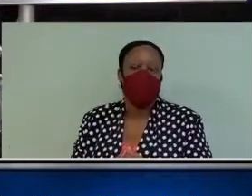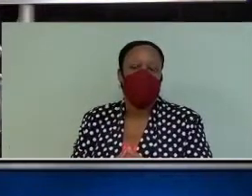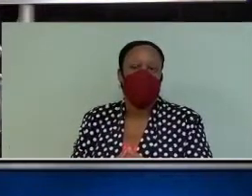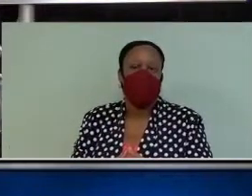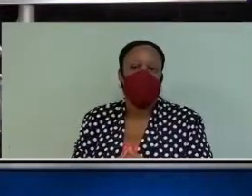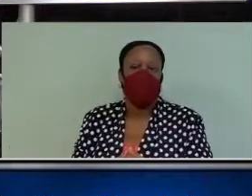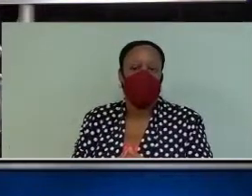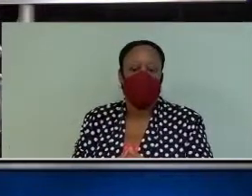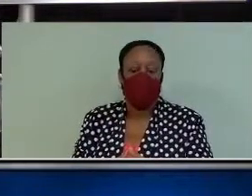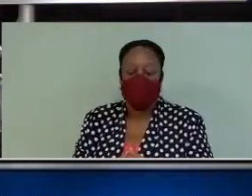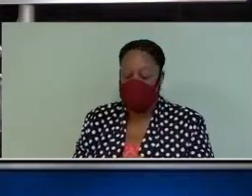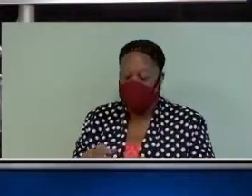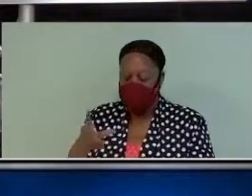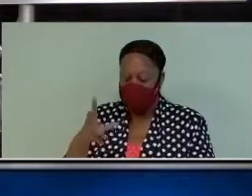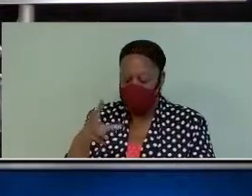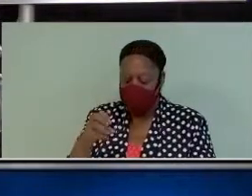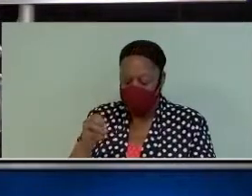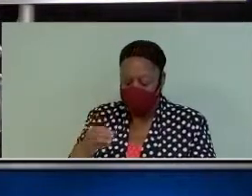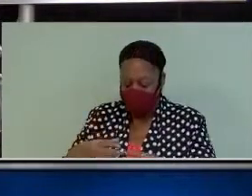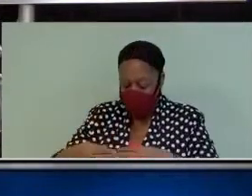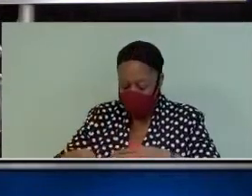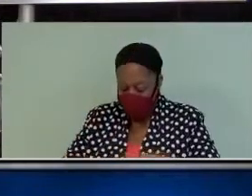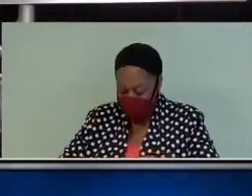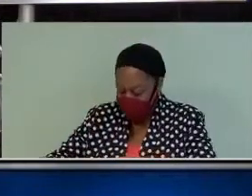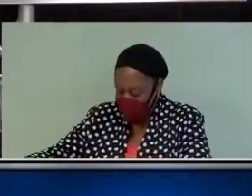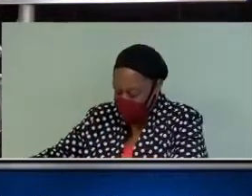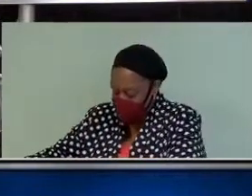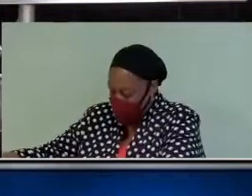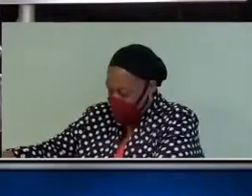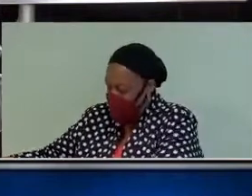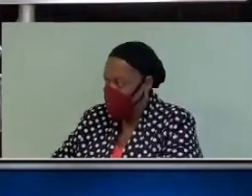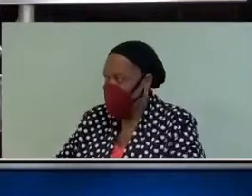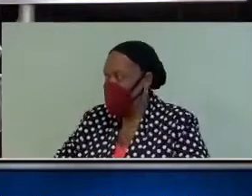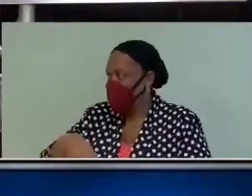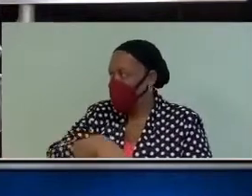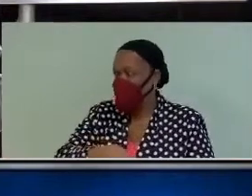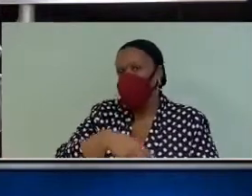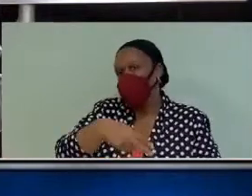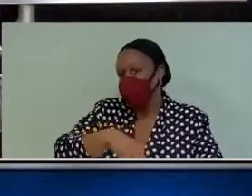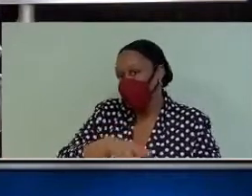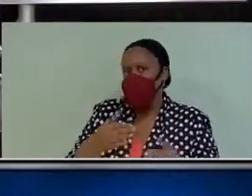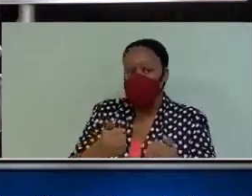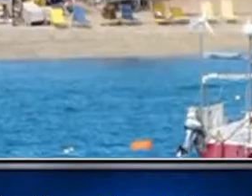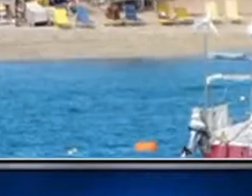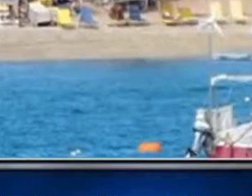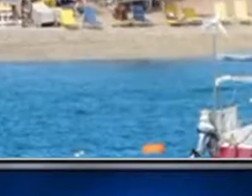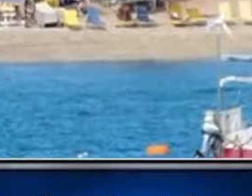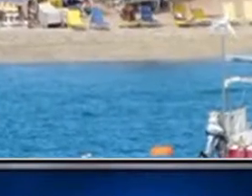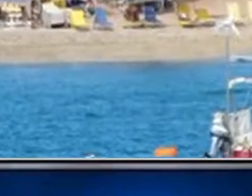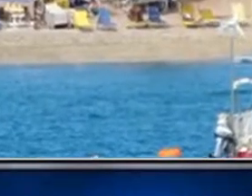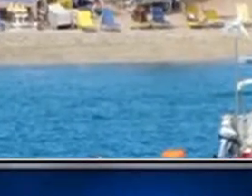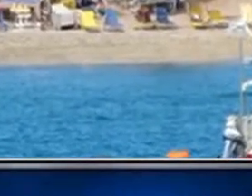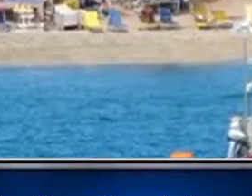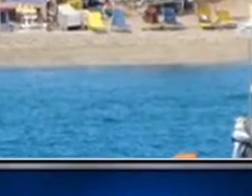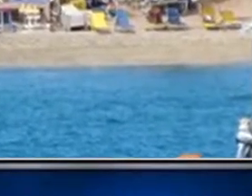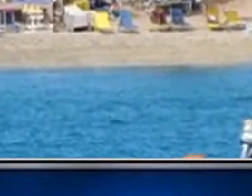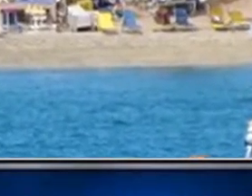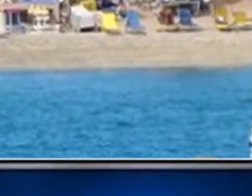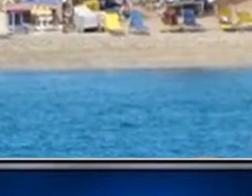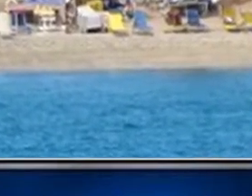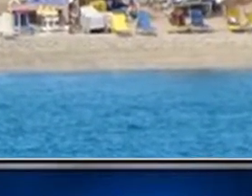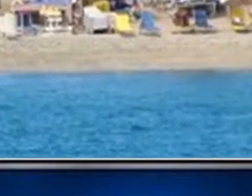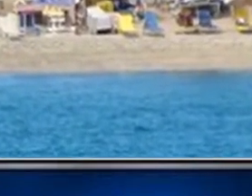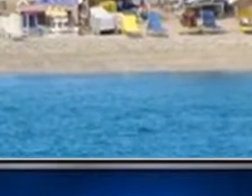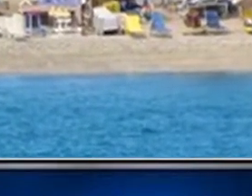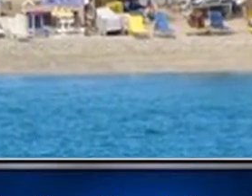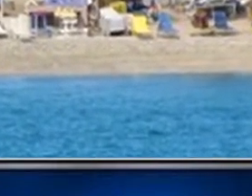A space of 30 square feet per person is recommended in the regulations. Meanwhile, Superintendent Henry said there was